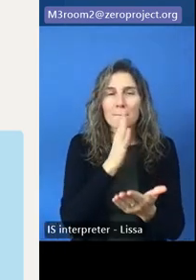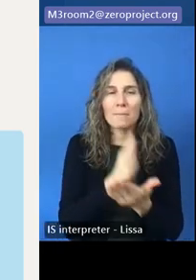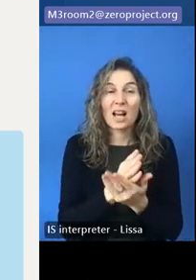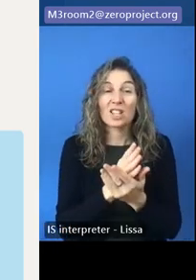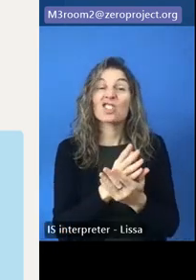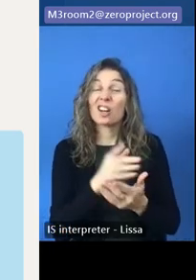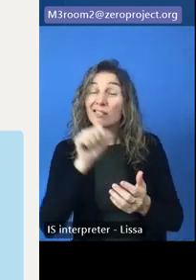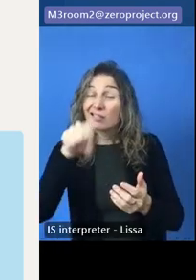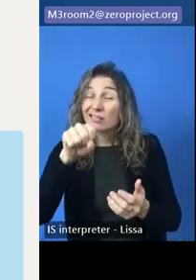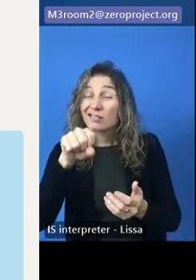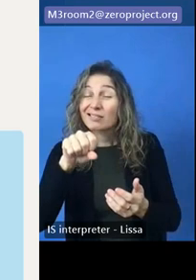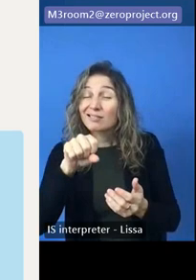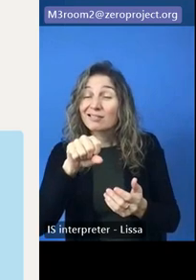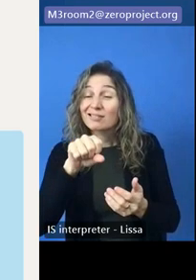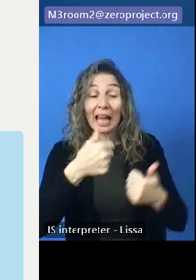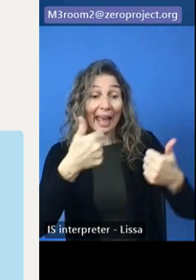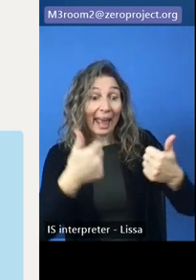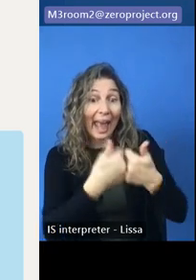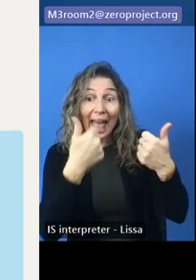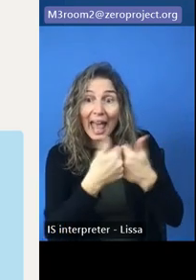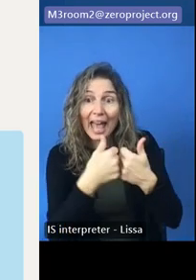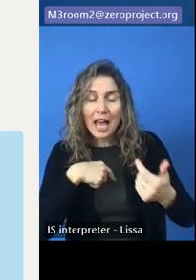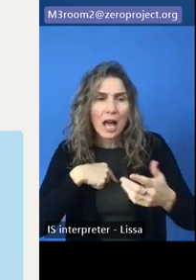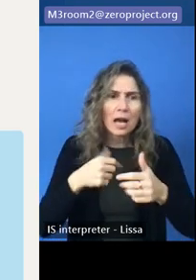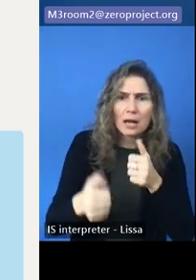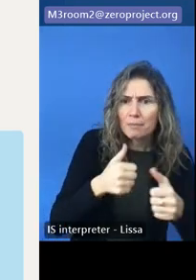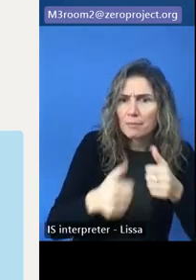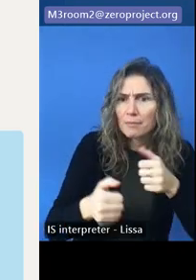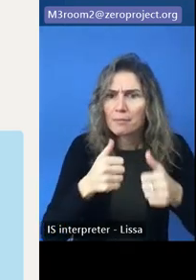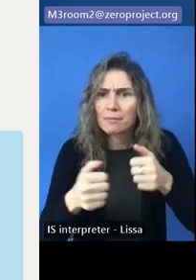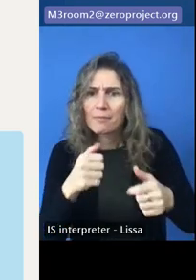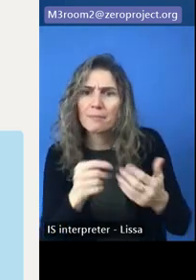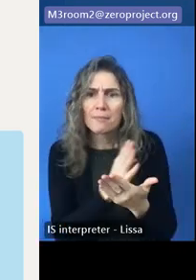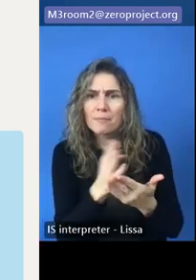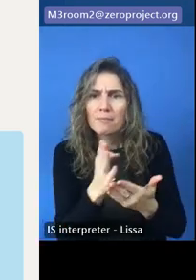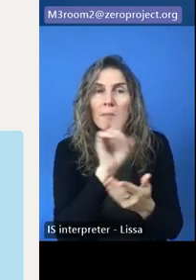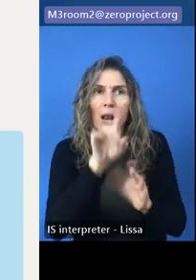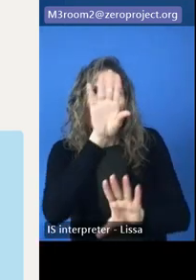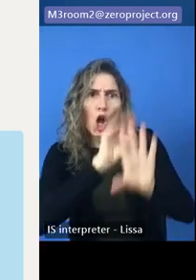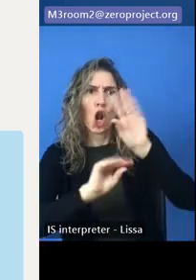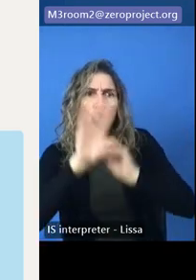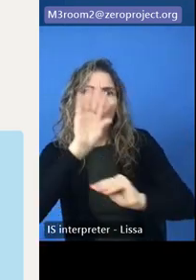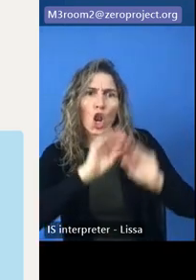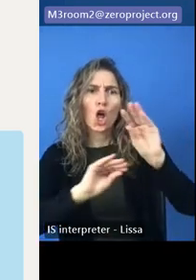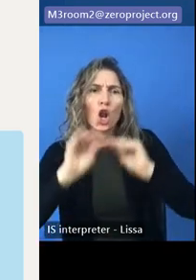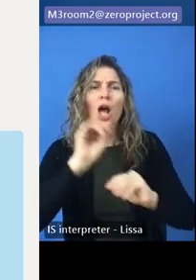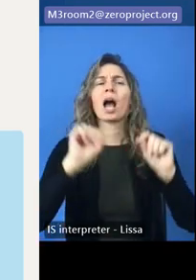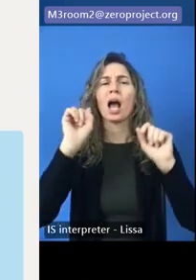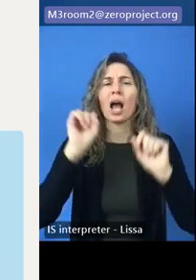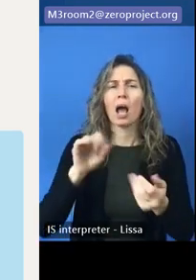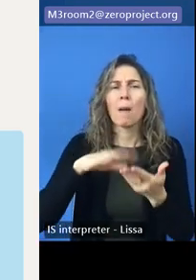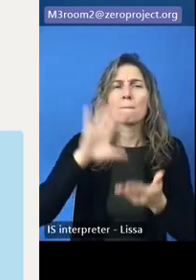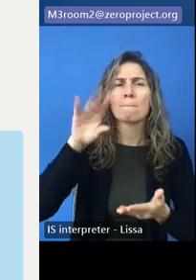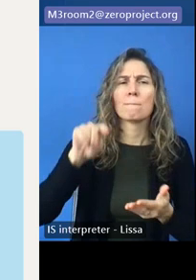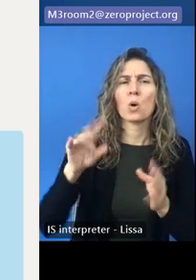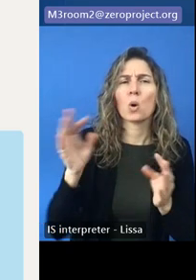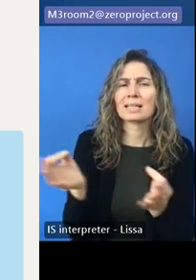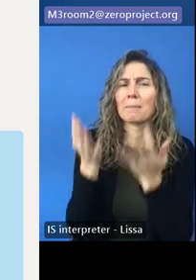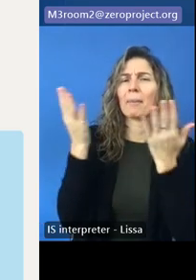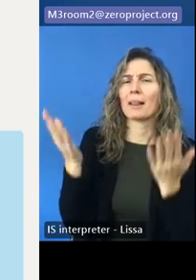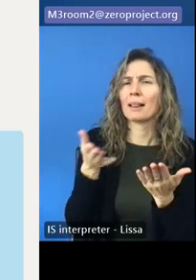is underdeveloped, and we can make it more digital, more game simplified. Also, we would like to make ITeachMe more